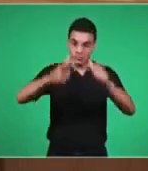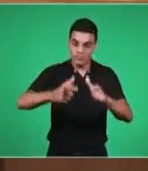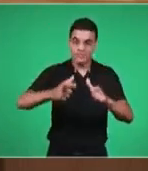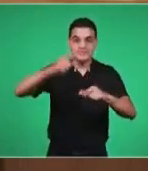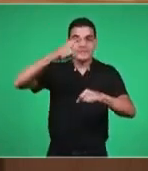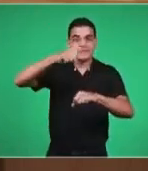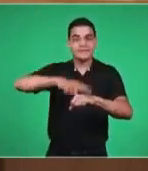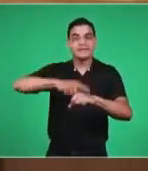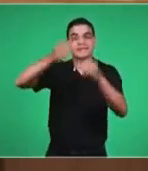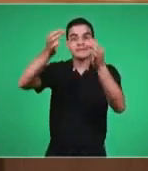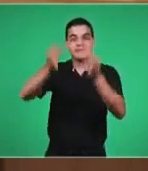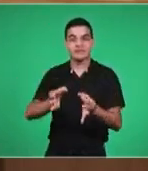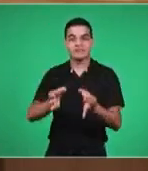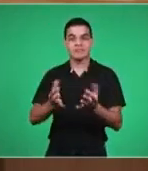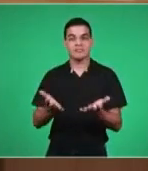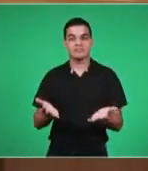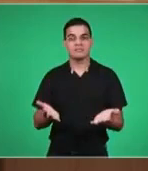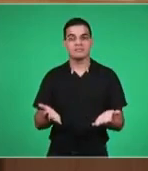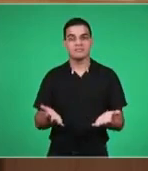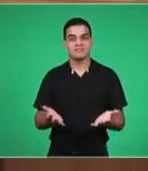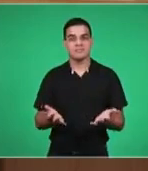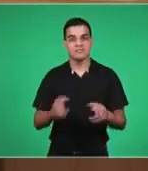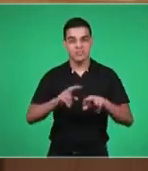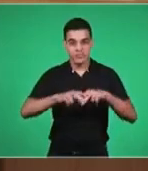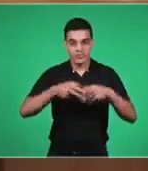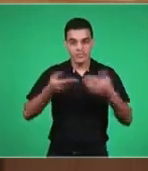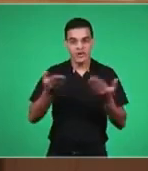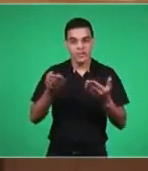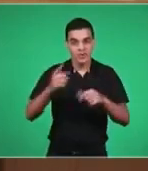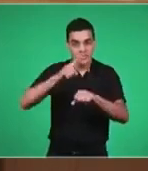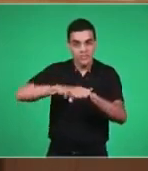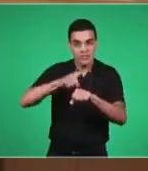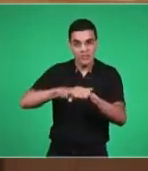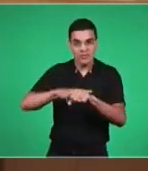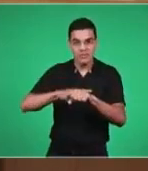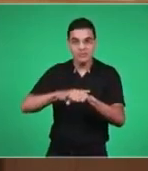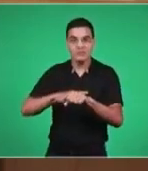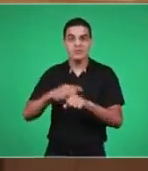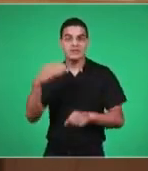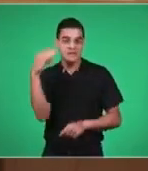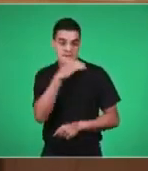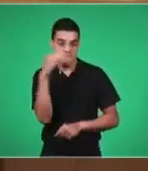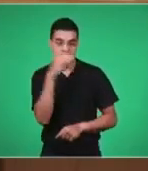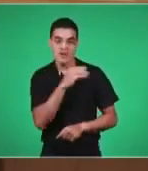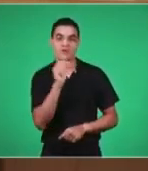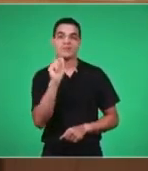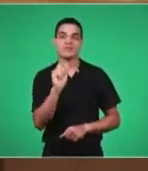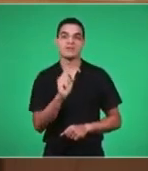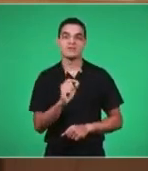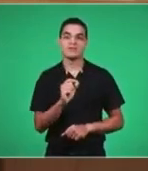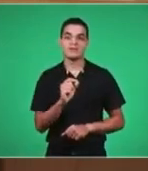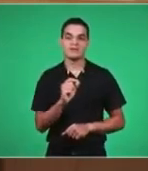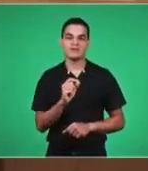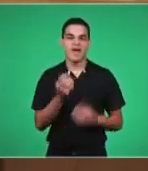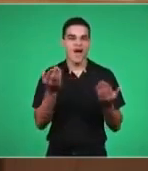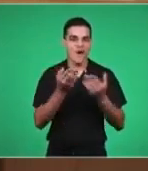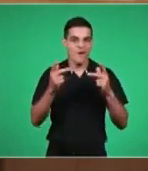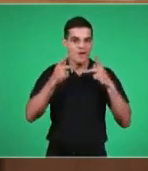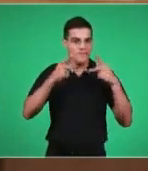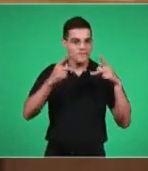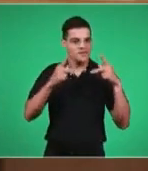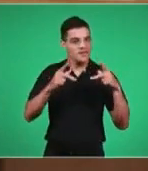is placed in the right place in the right time. So, and this is a moment of that we are rushing.